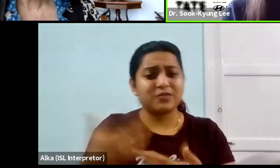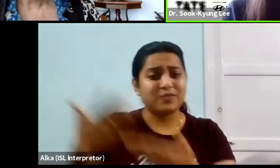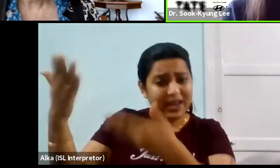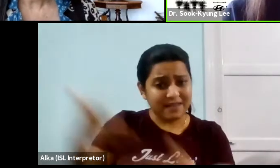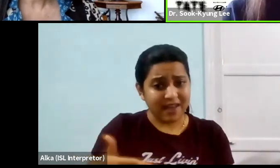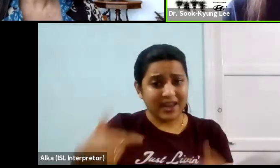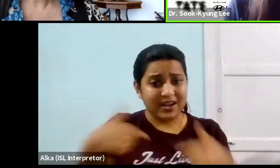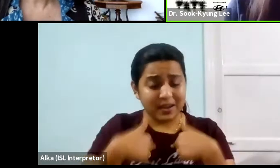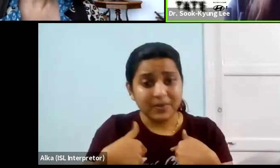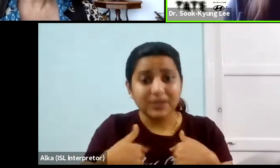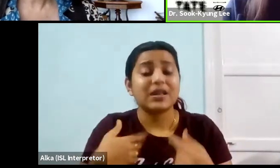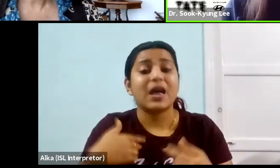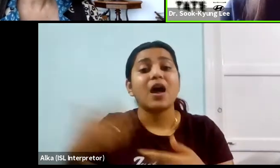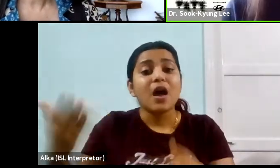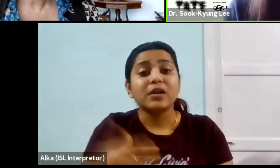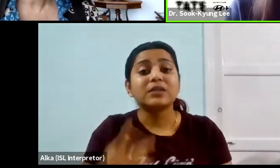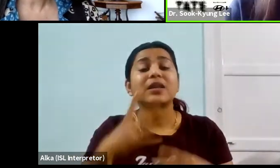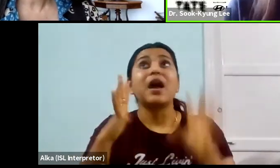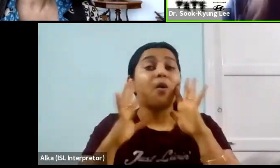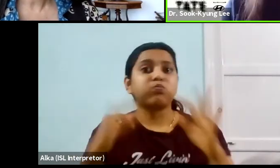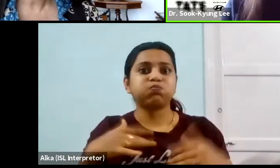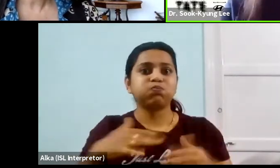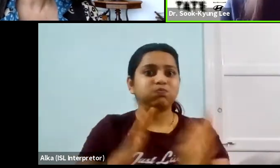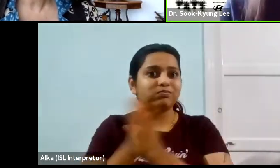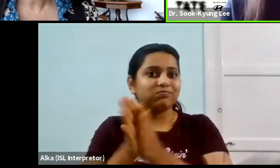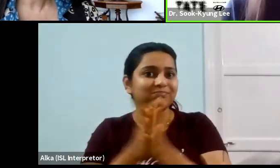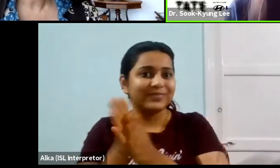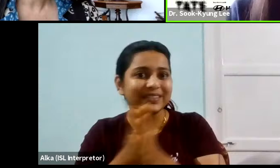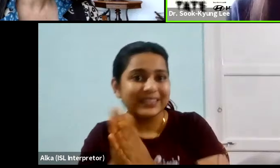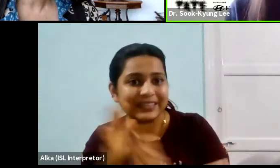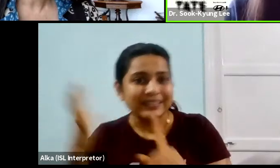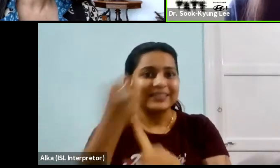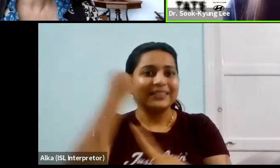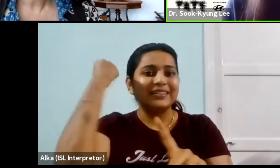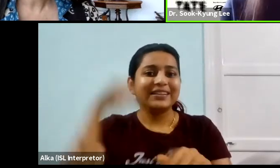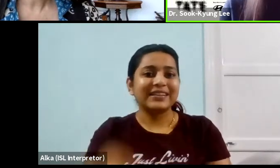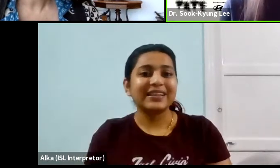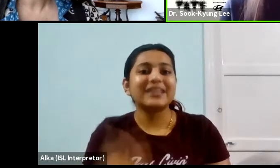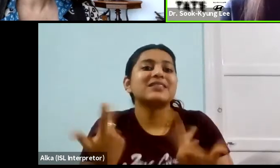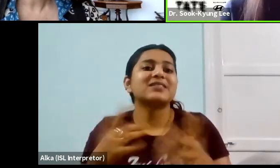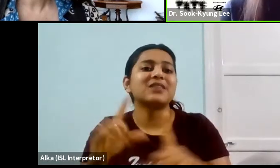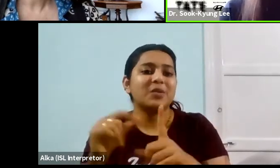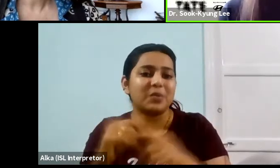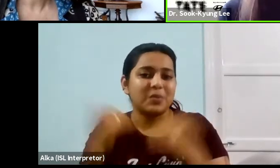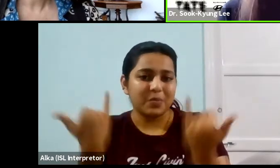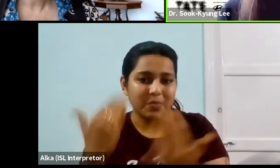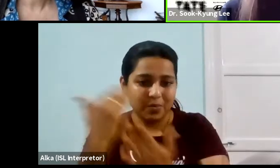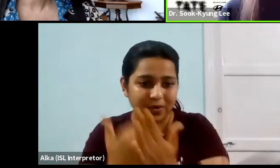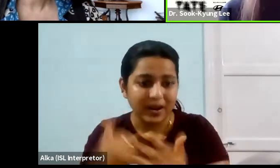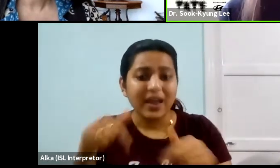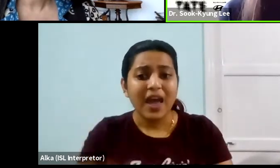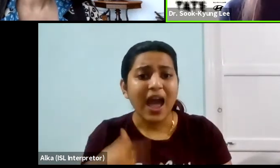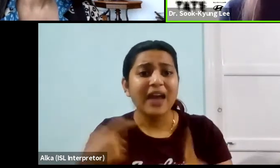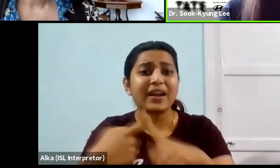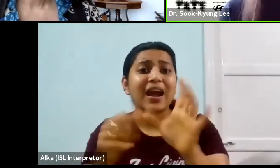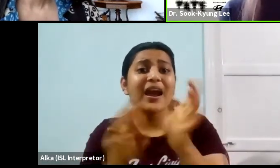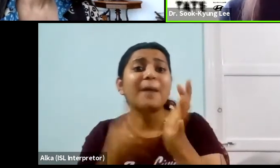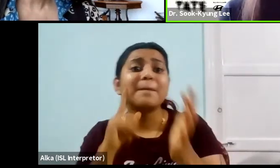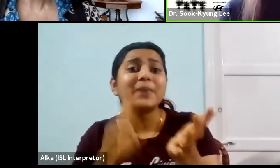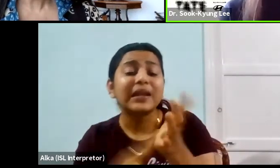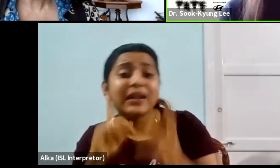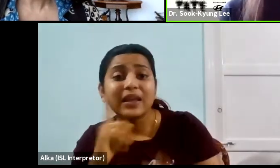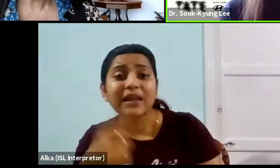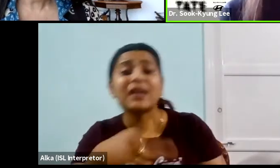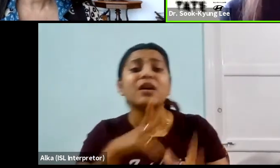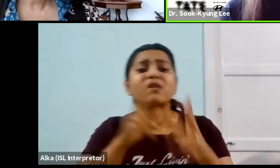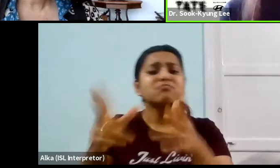me to this very interesting occasion of talk. As Kamini also mentioned, my thoughts